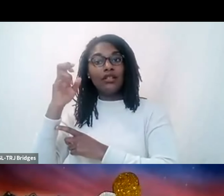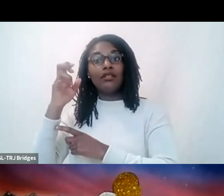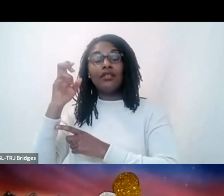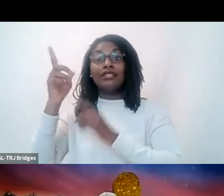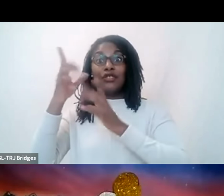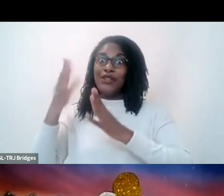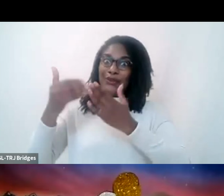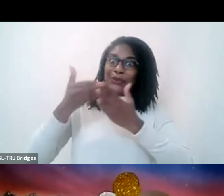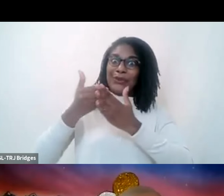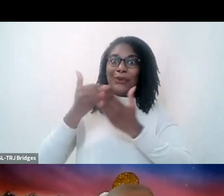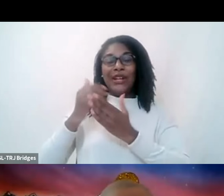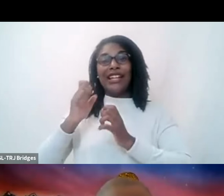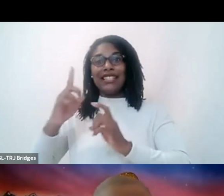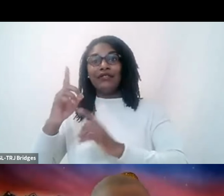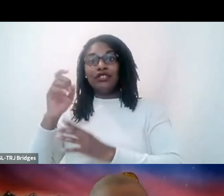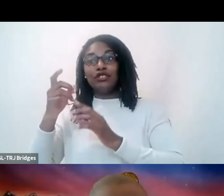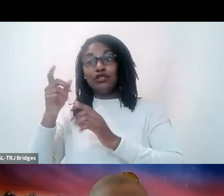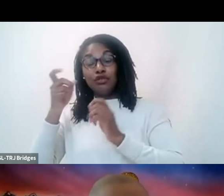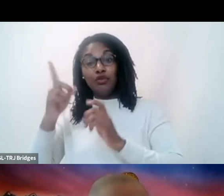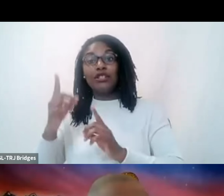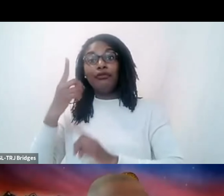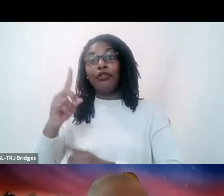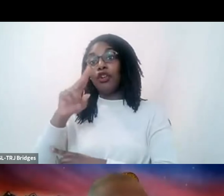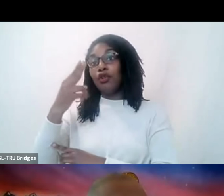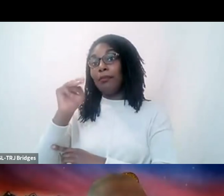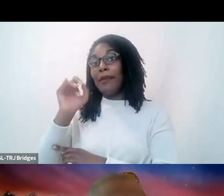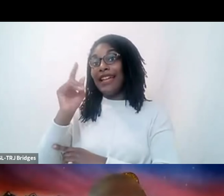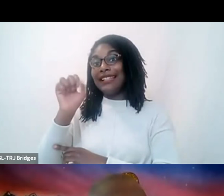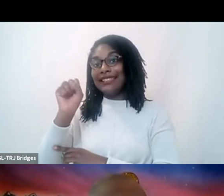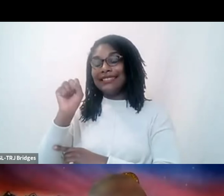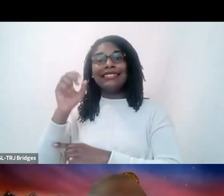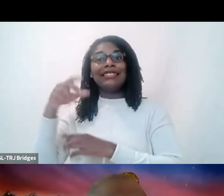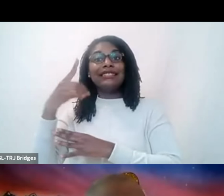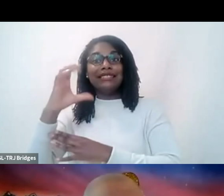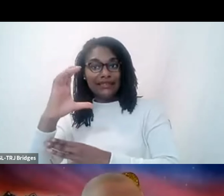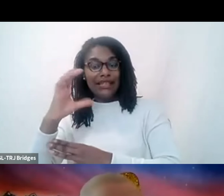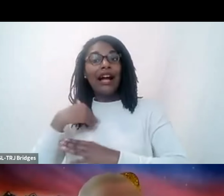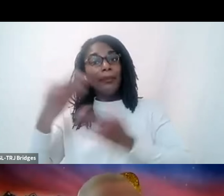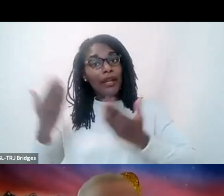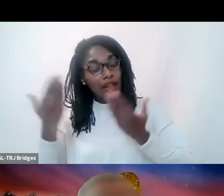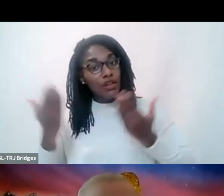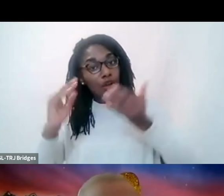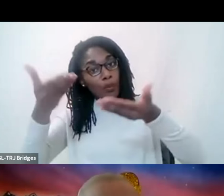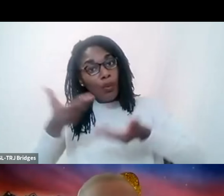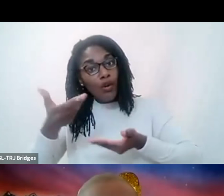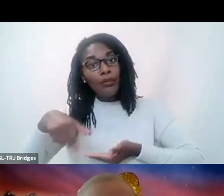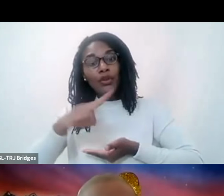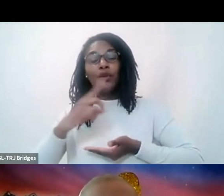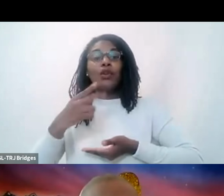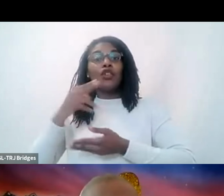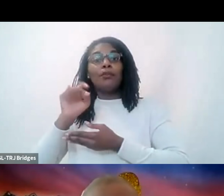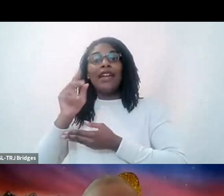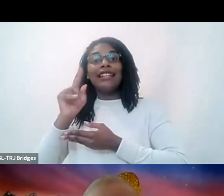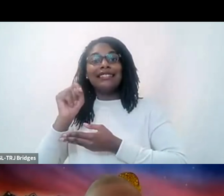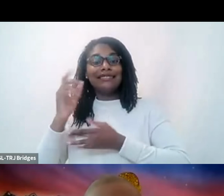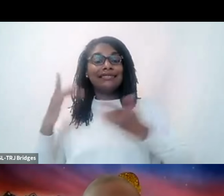executive director of Humanities DC, and I'm here to welcome you tonight to our Humanitini event,